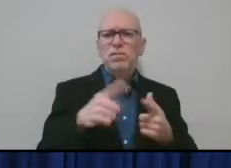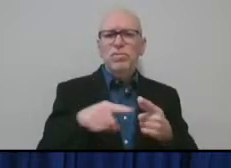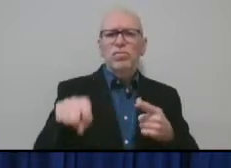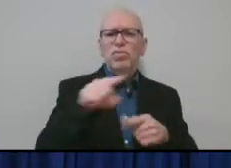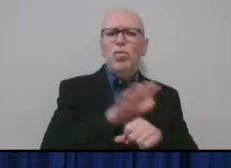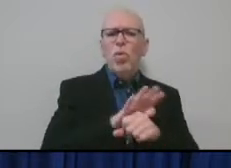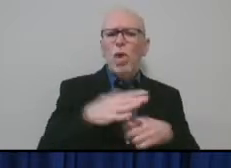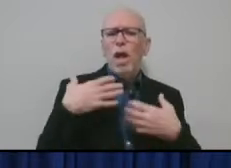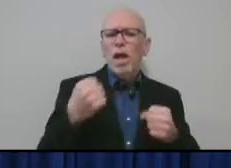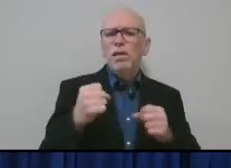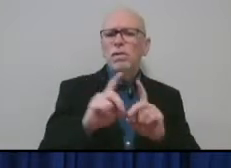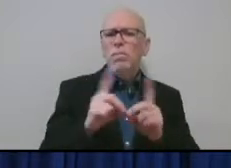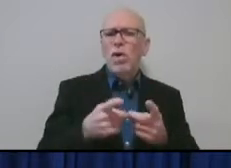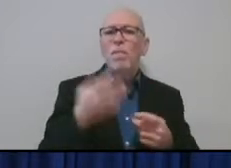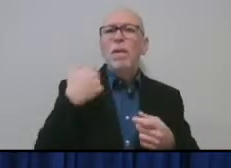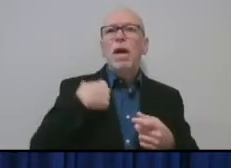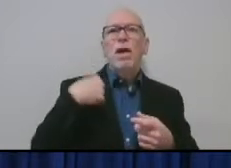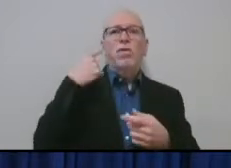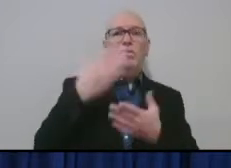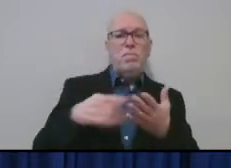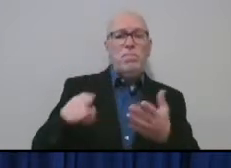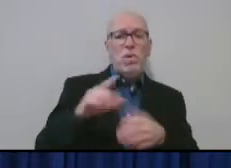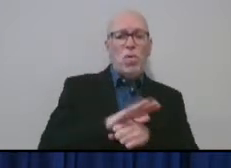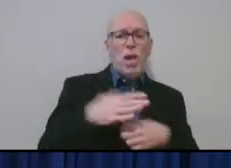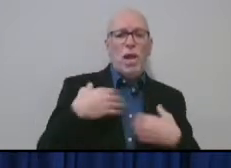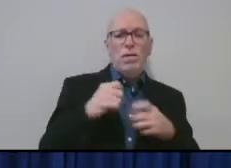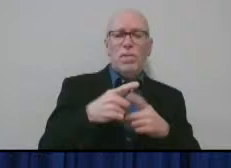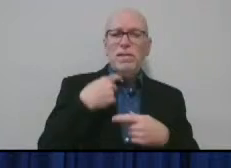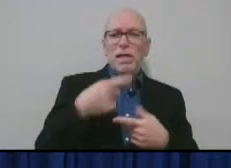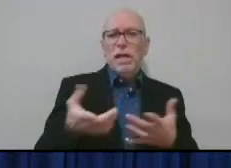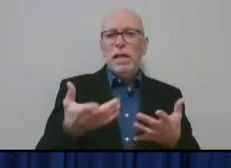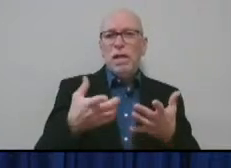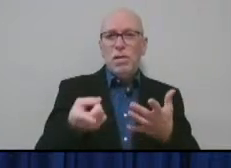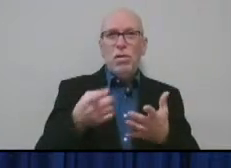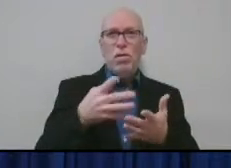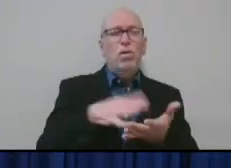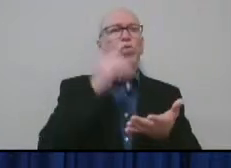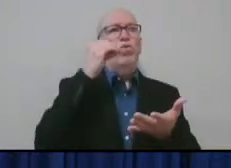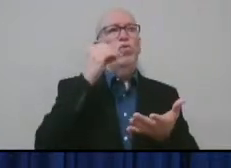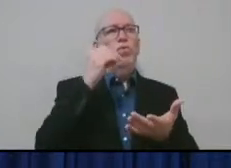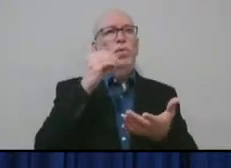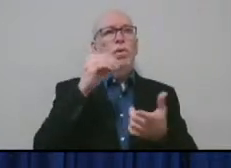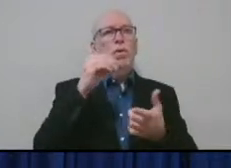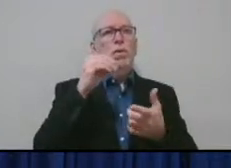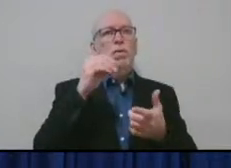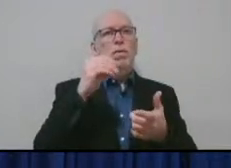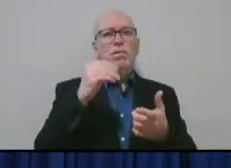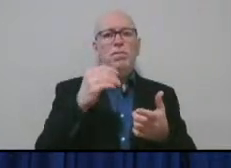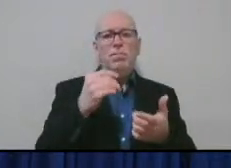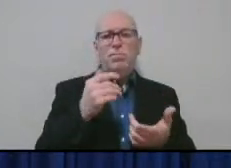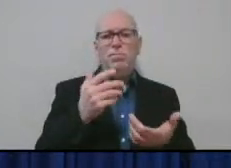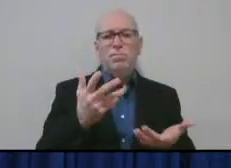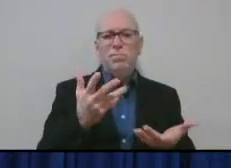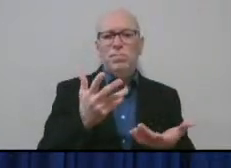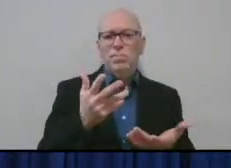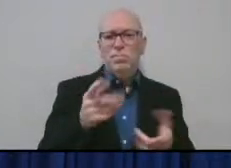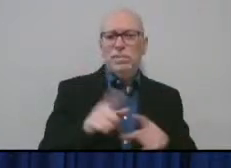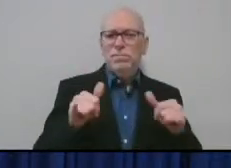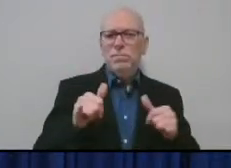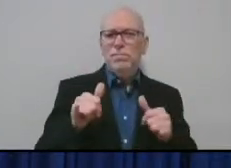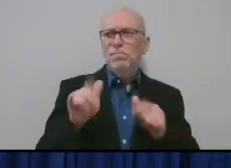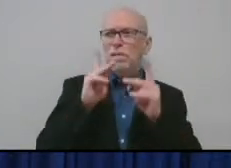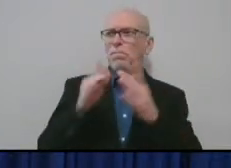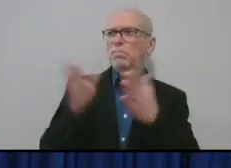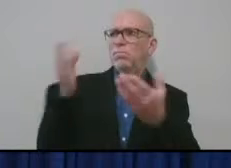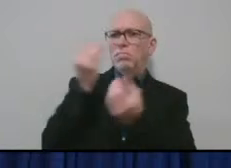departments, because a couple of our local health departments said they sort of found out about this just, at the same time the general